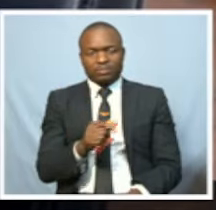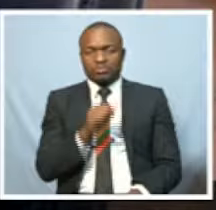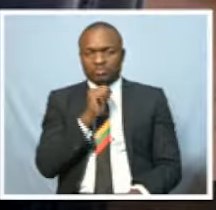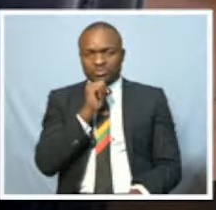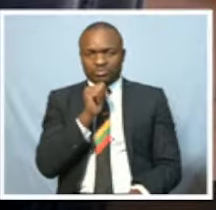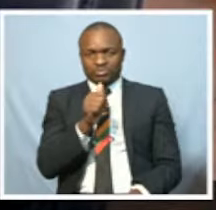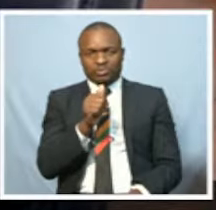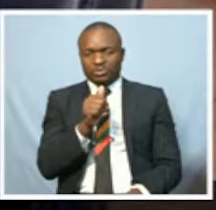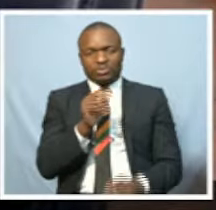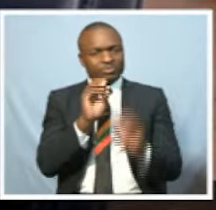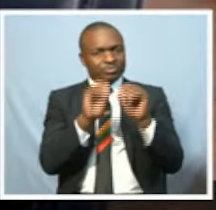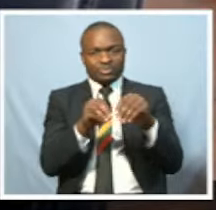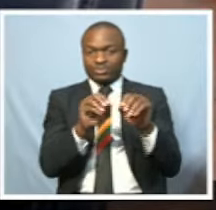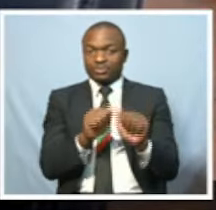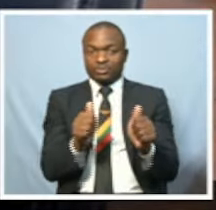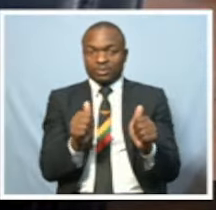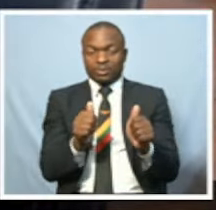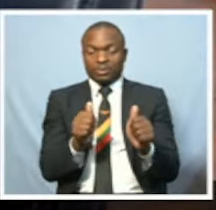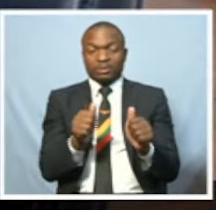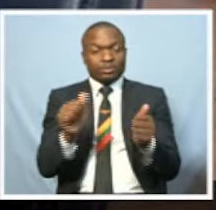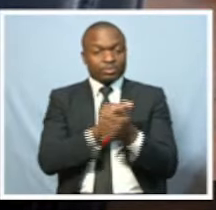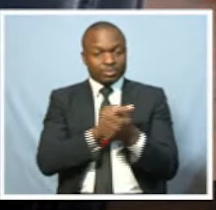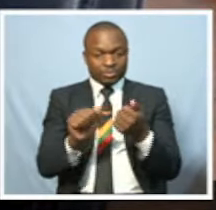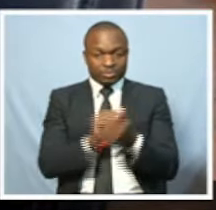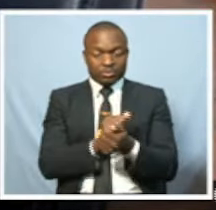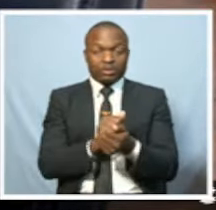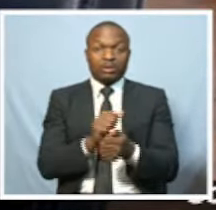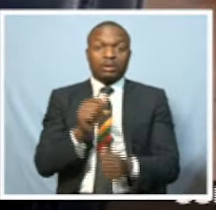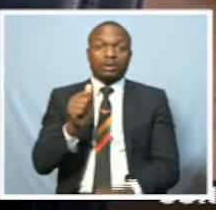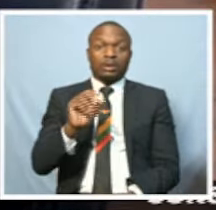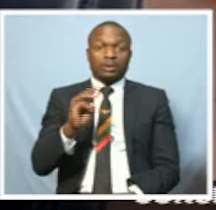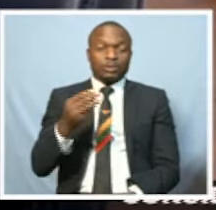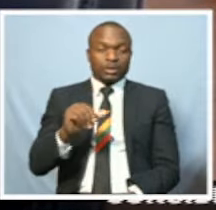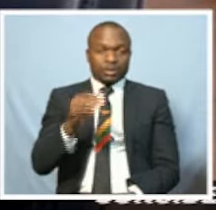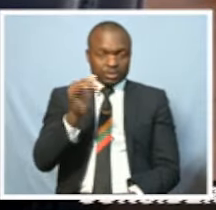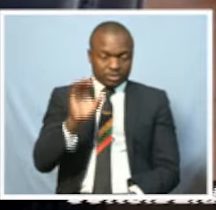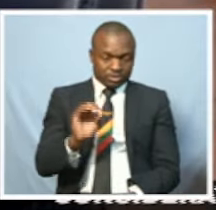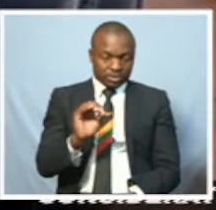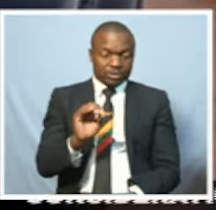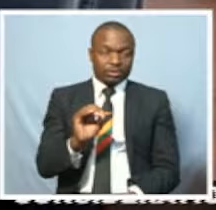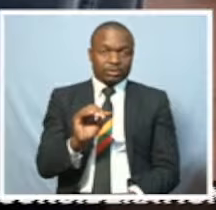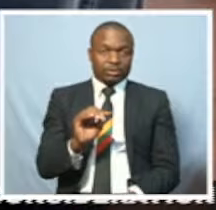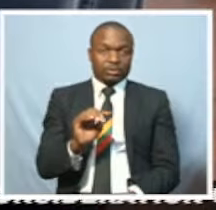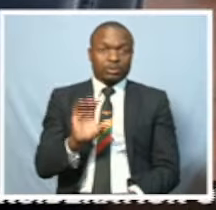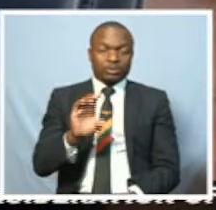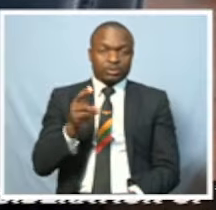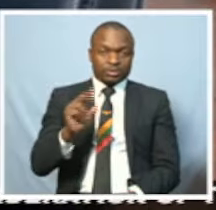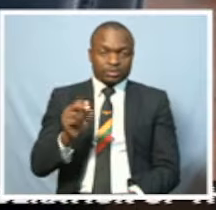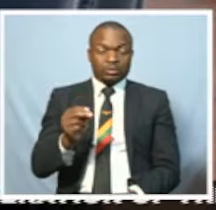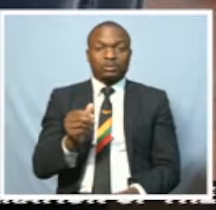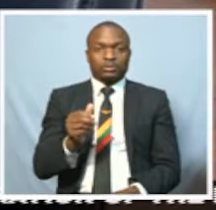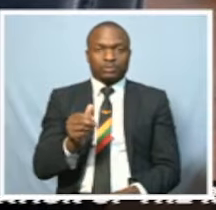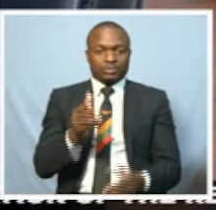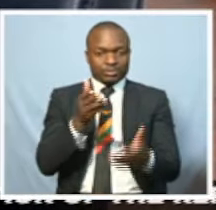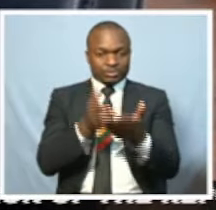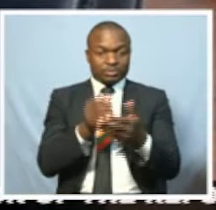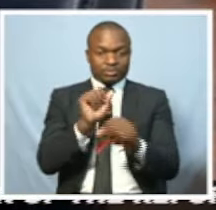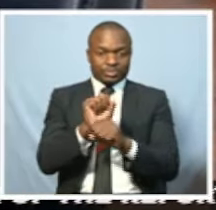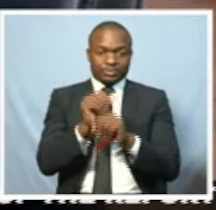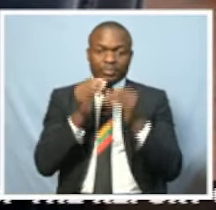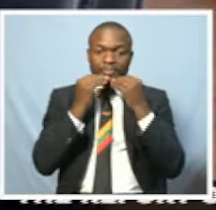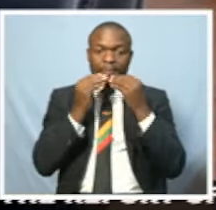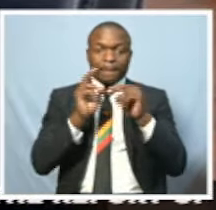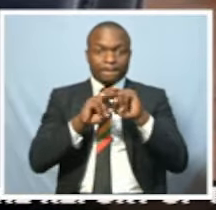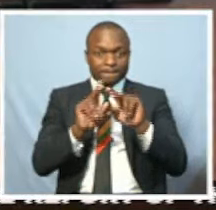redo the walls by IWEL. So it is both IWEL and Chambray on the superstructure. Thank you, Chair.